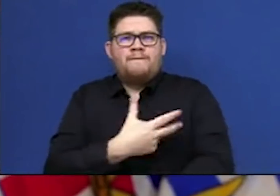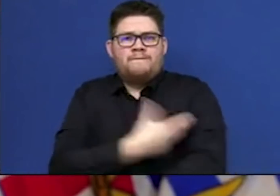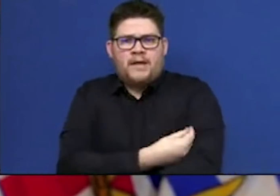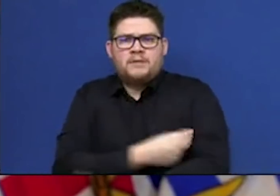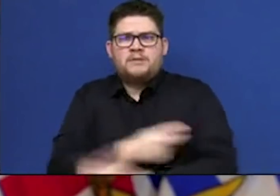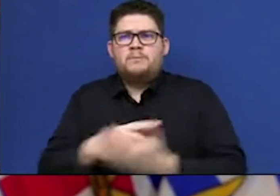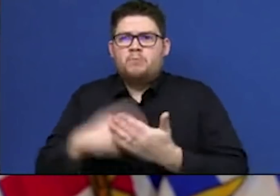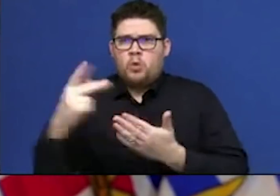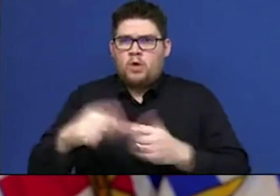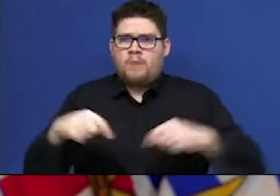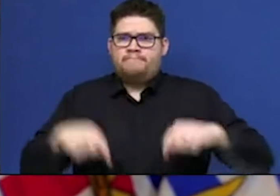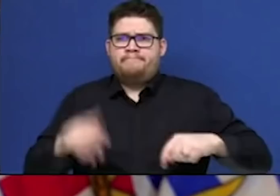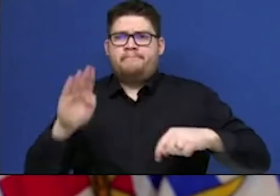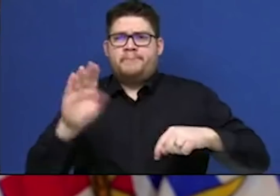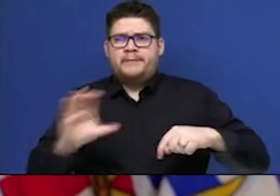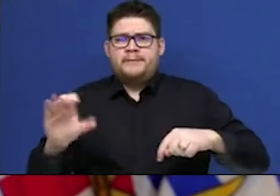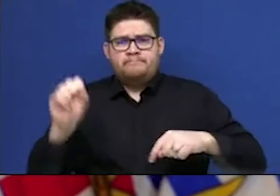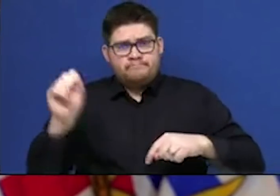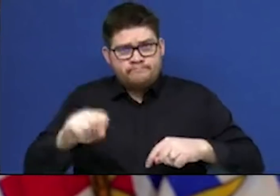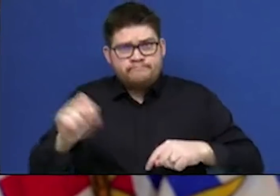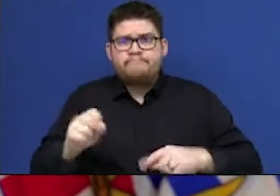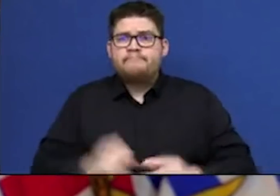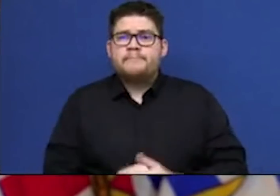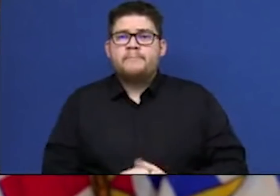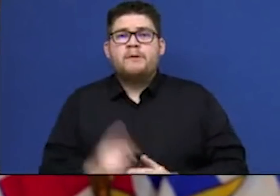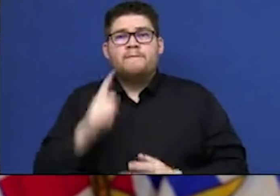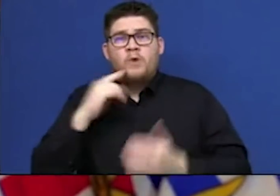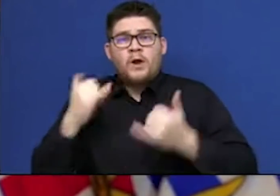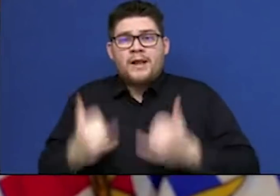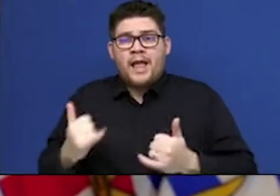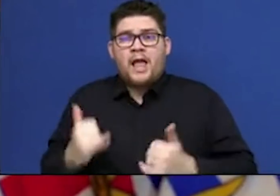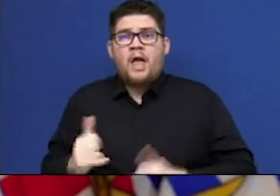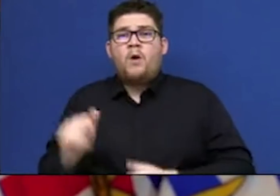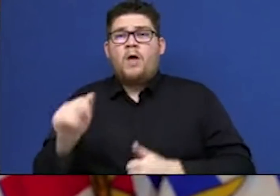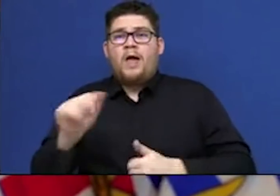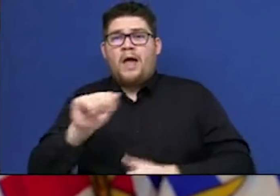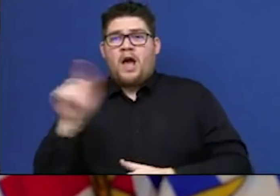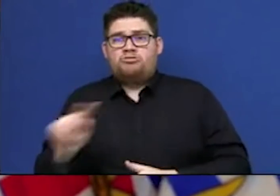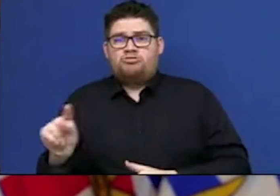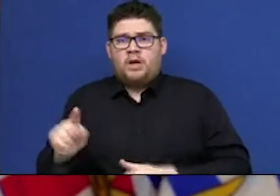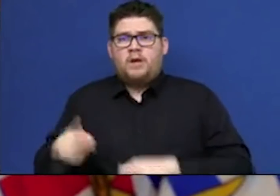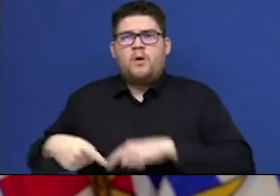we have more information, and we'll be providing that as it comes.